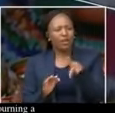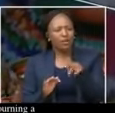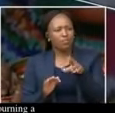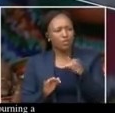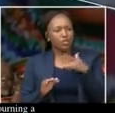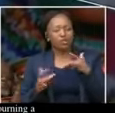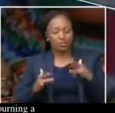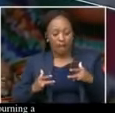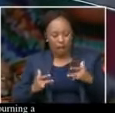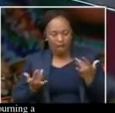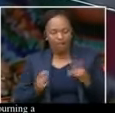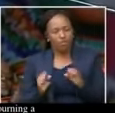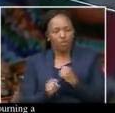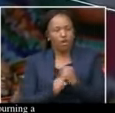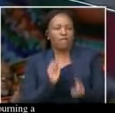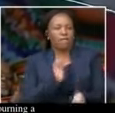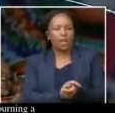alive.